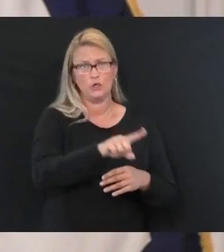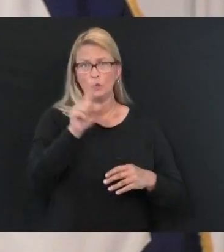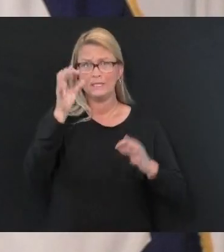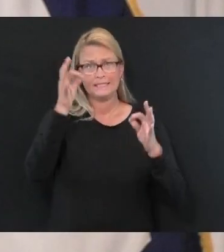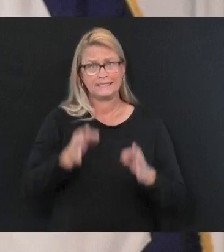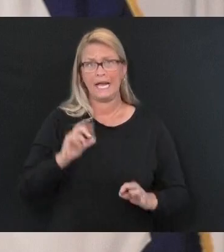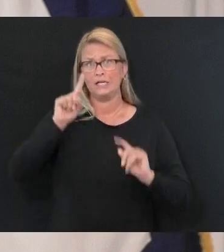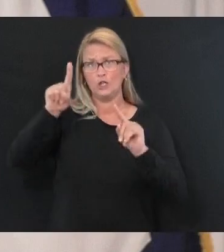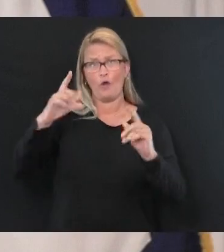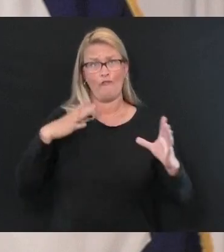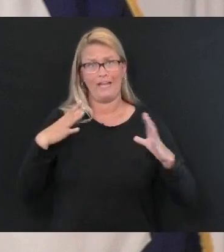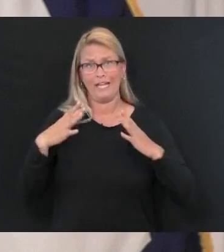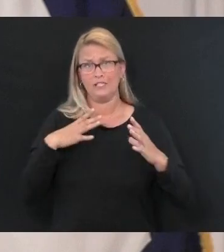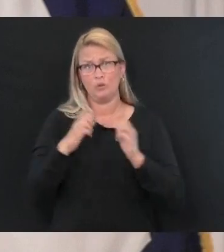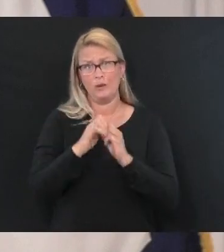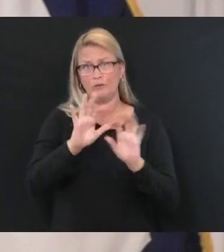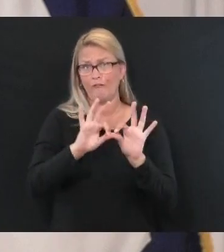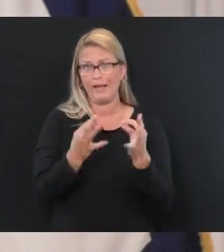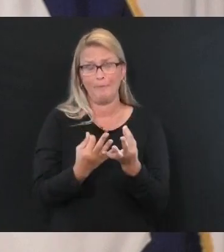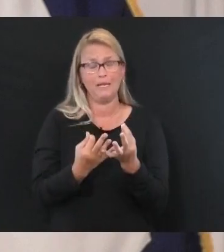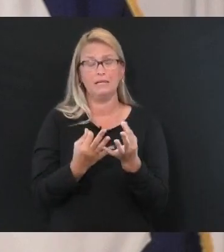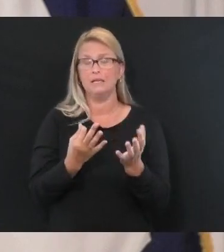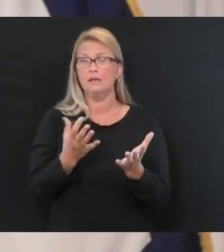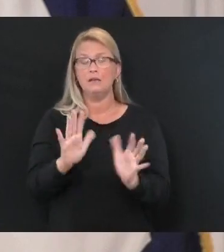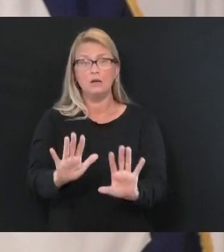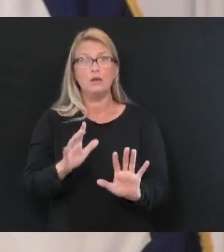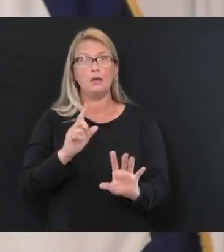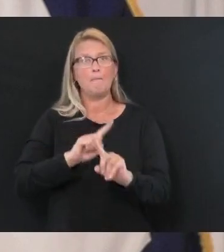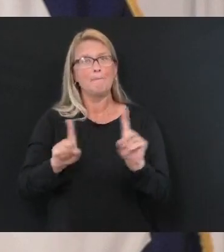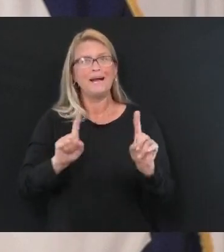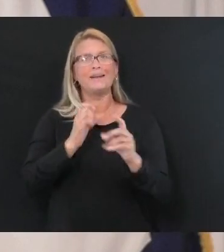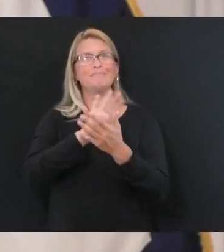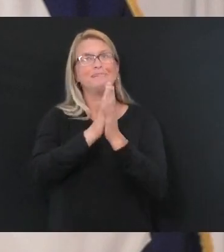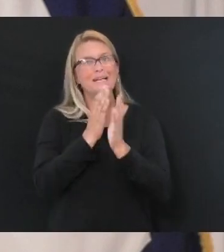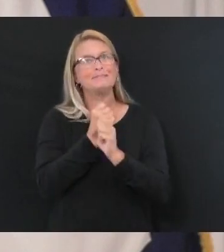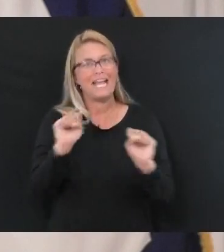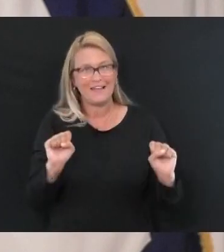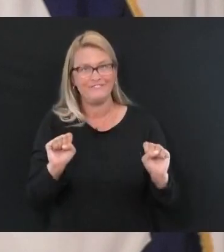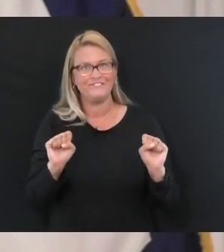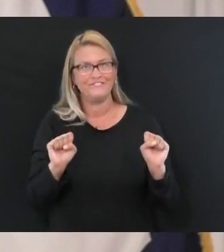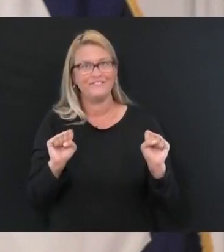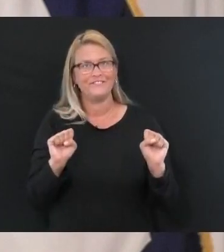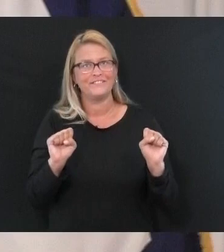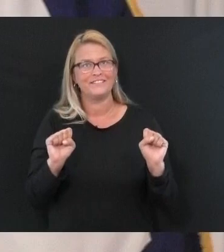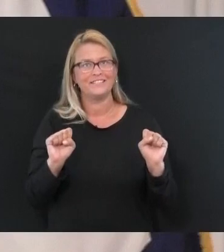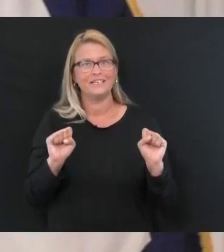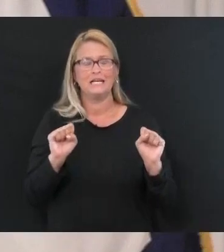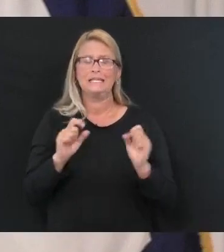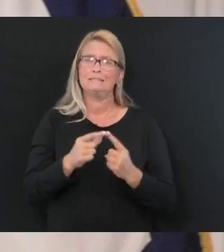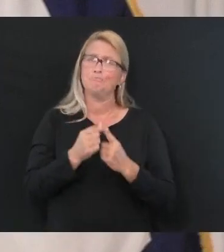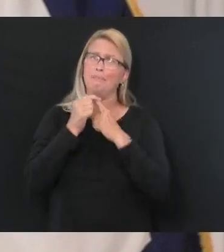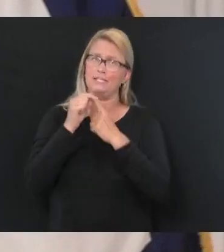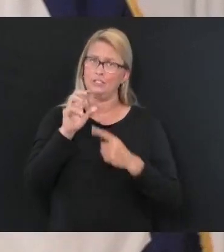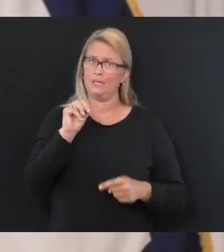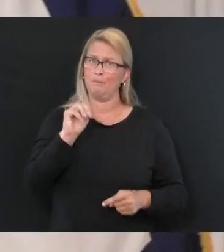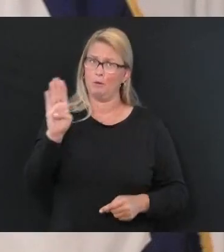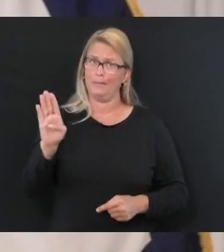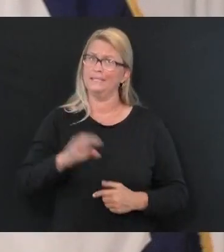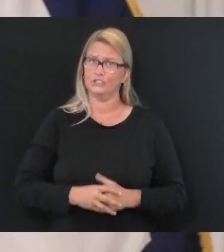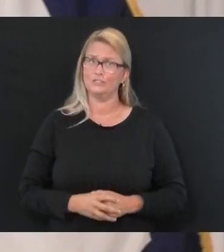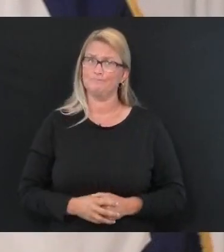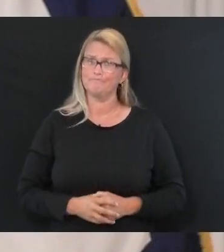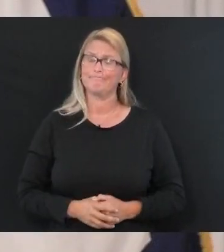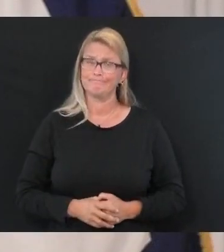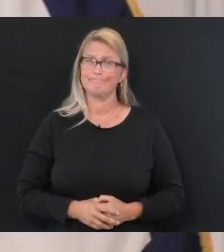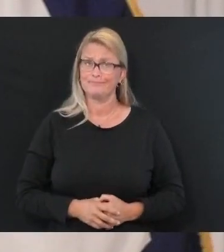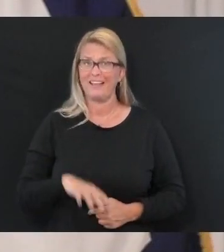decided to go on a vacation or whatever like that. We need to be super safe if we choose to do so, especially Myrtle Beach. So